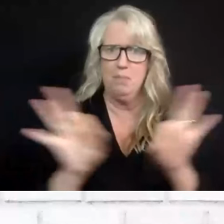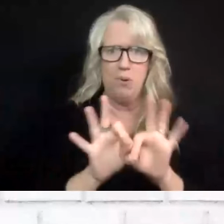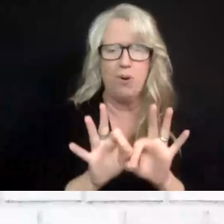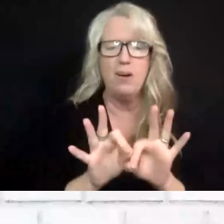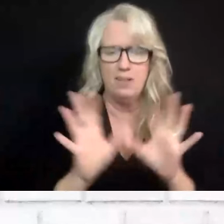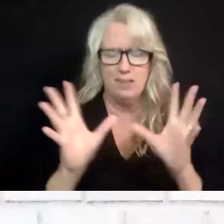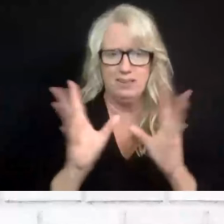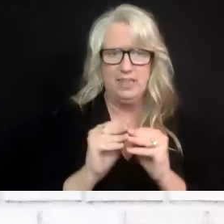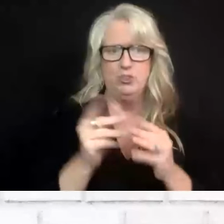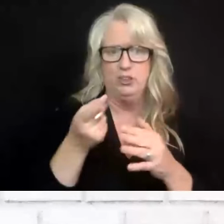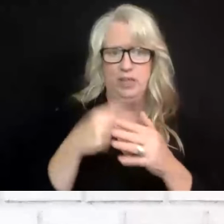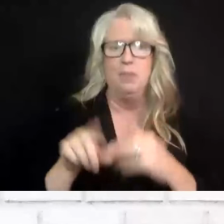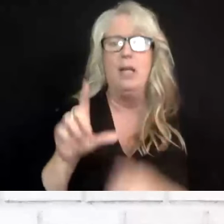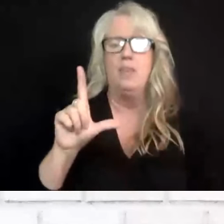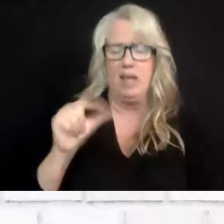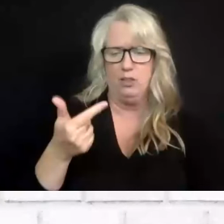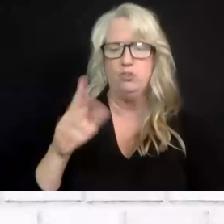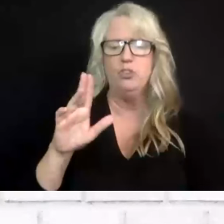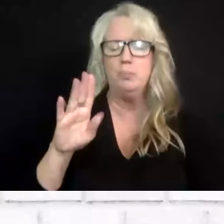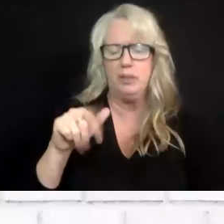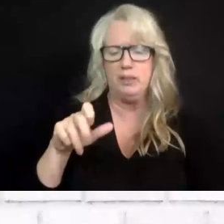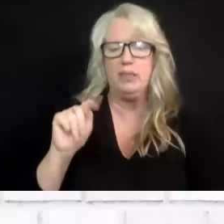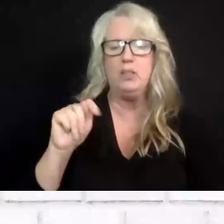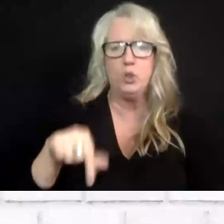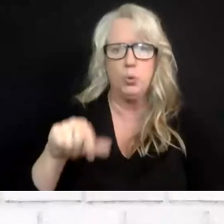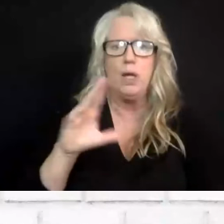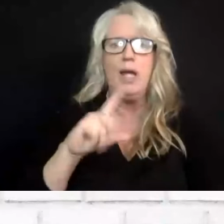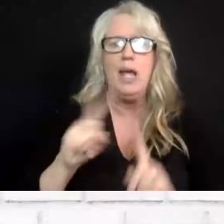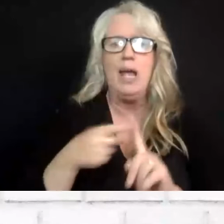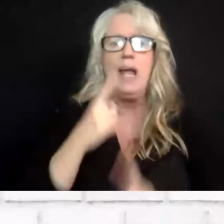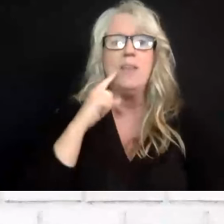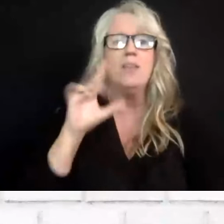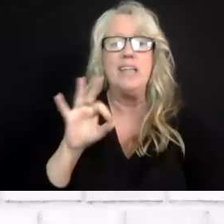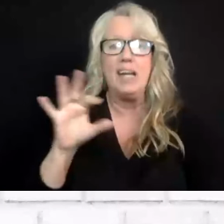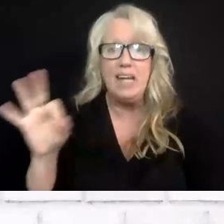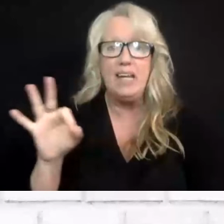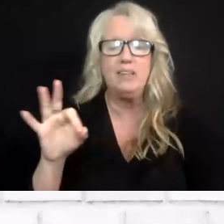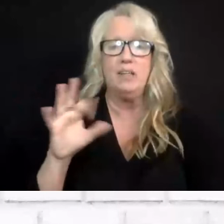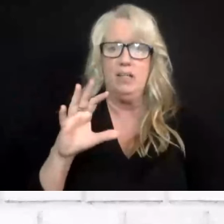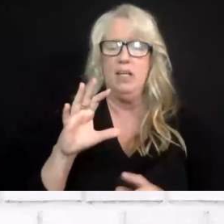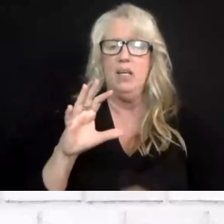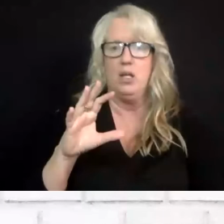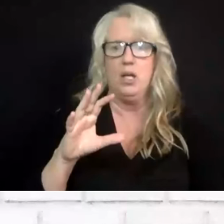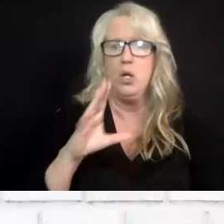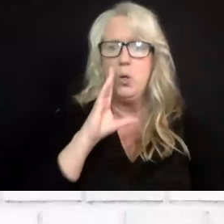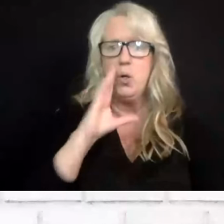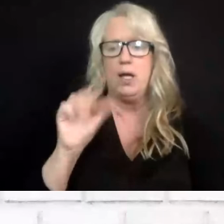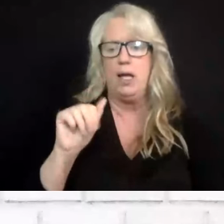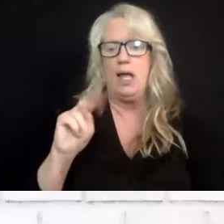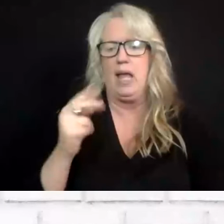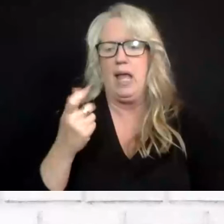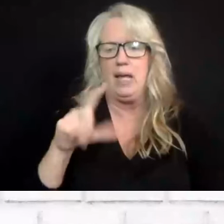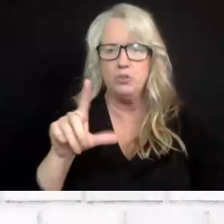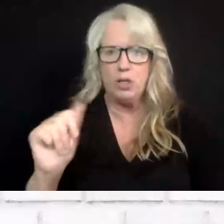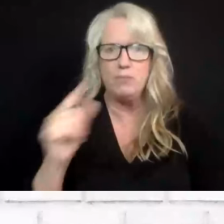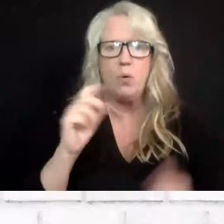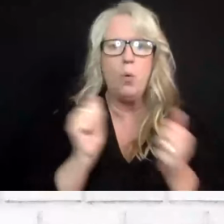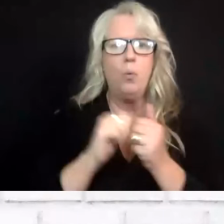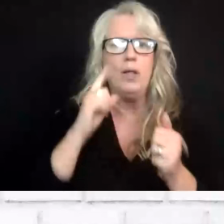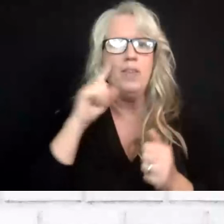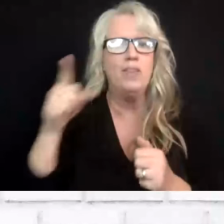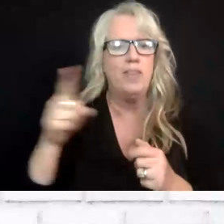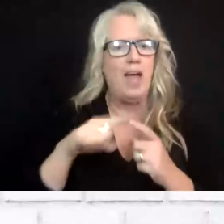that we'll be looking at the LGBTQ populations and 988. And we're going to be favored through Angela Weeks with a presentation